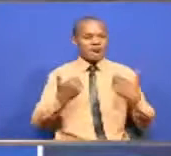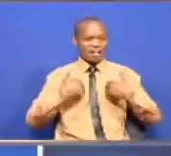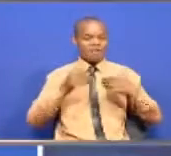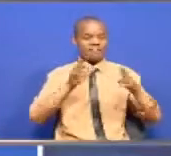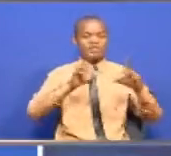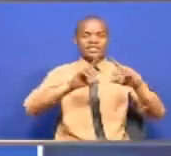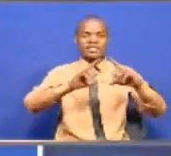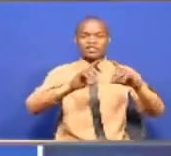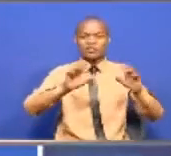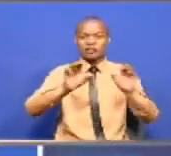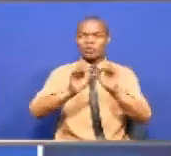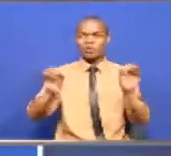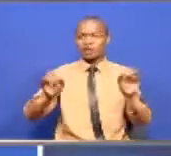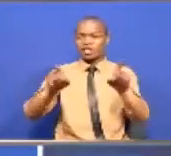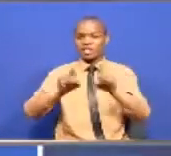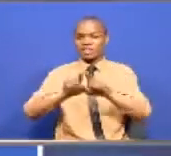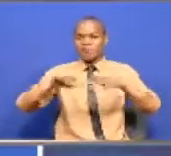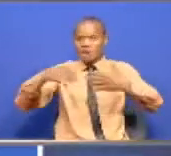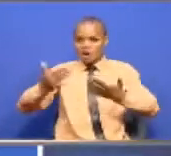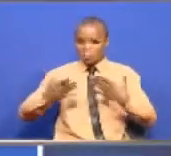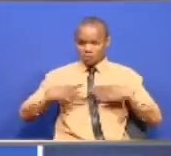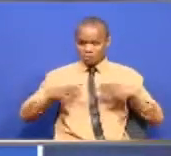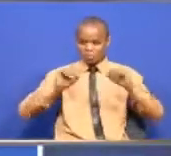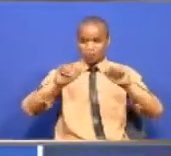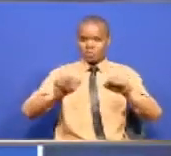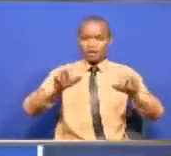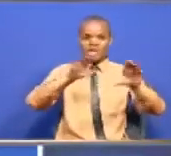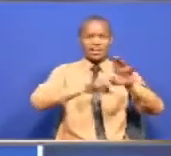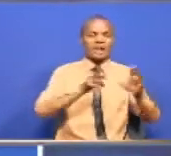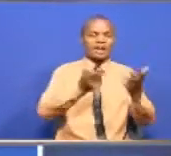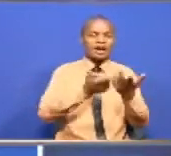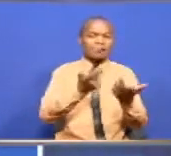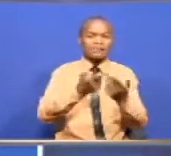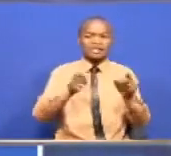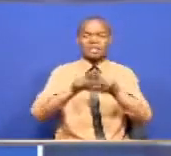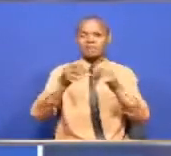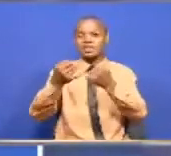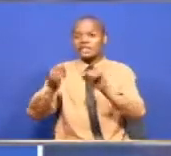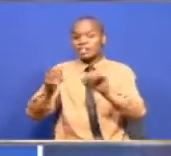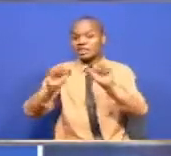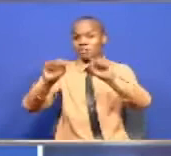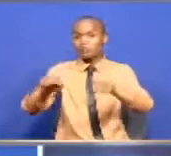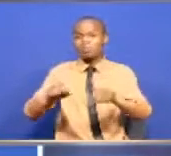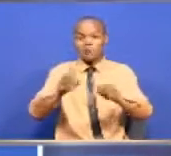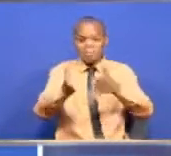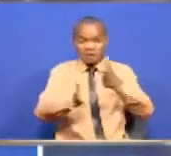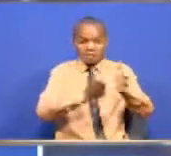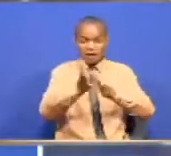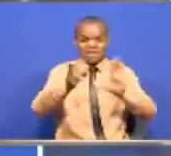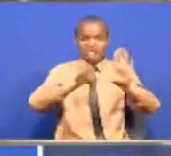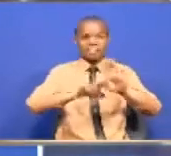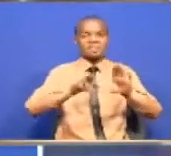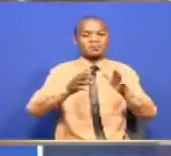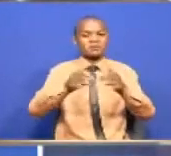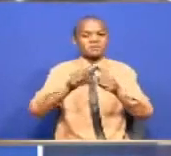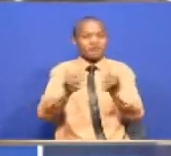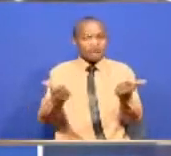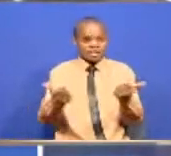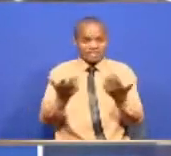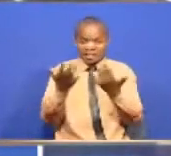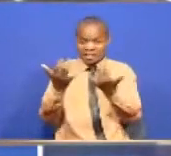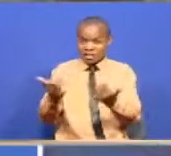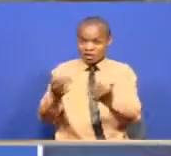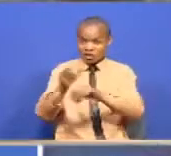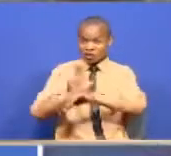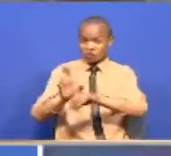to comply mambo ya magari, ya abiria wangapi, tujaribu pia ku readjust nini viti zetu ziwe sawa. Na mambo kama hayo pia yamechukua